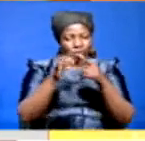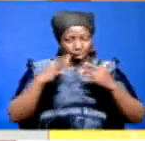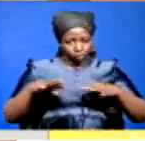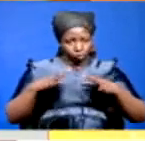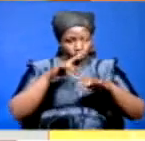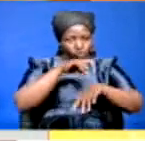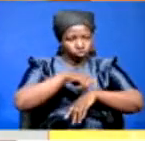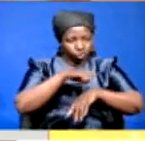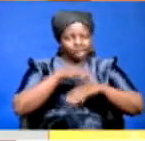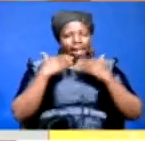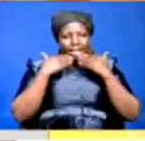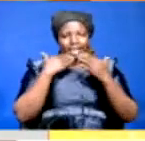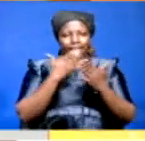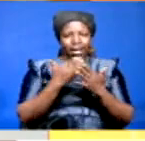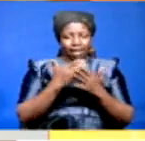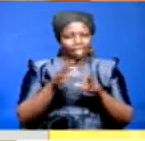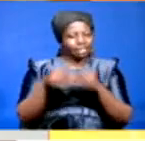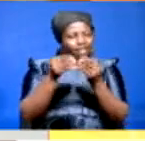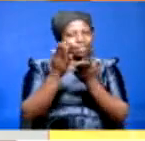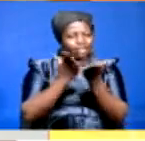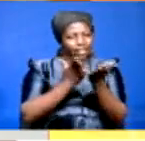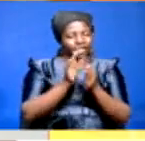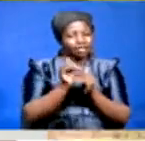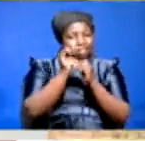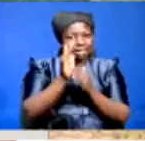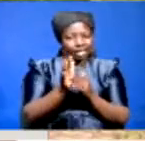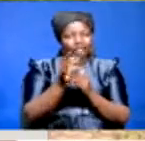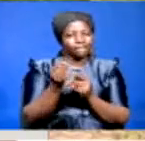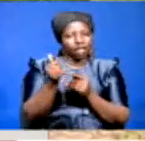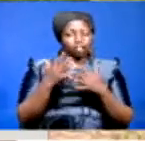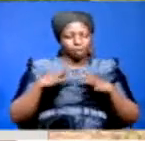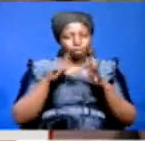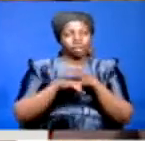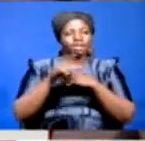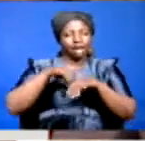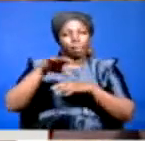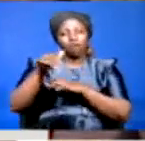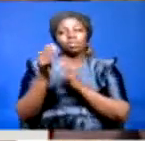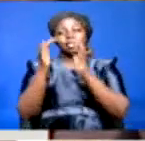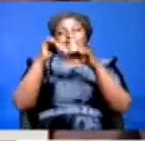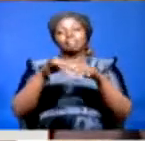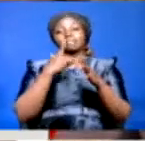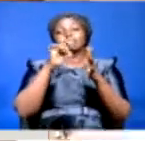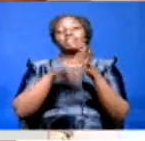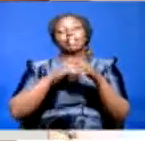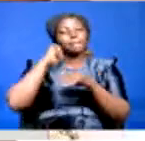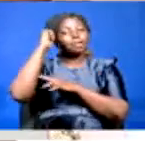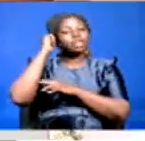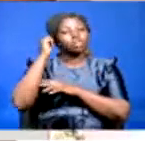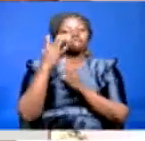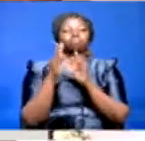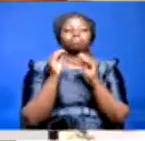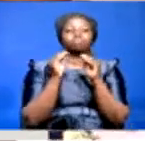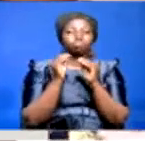Thanksgiving service, Ngari Mbaka, the leader of minority in Embu County Assembly, noted that political wrangling and competition among